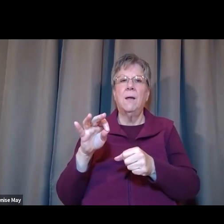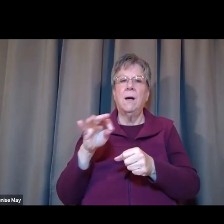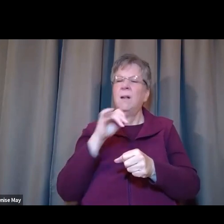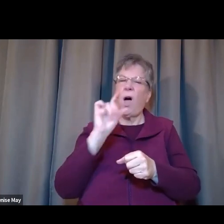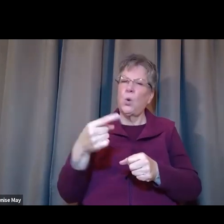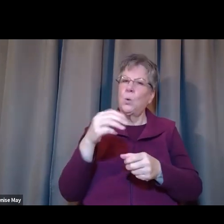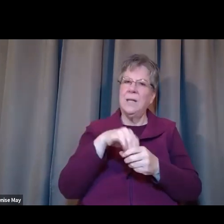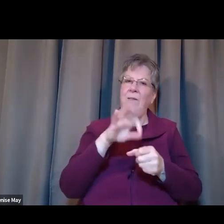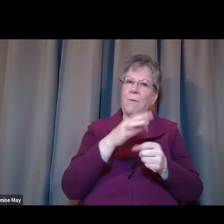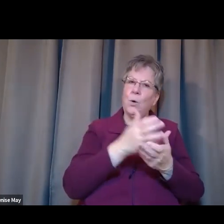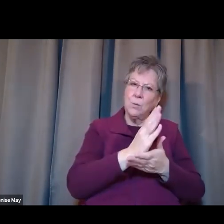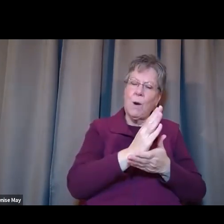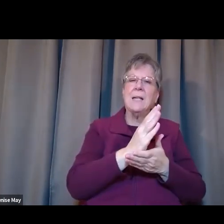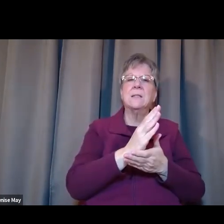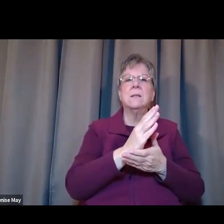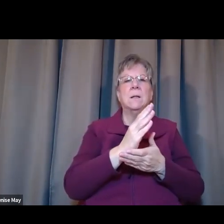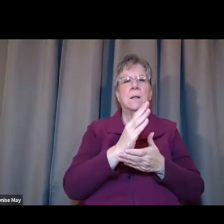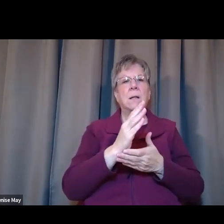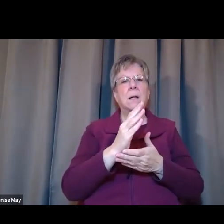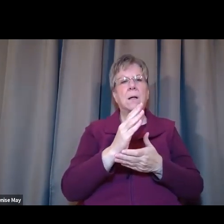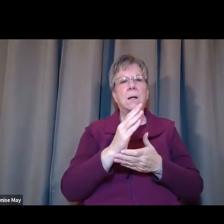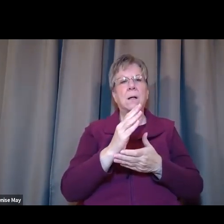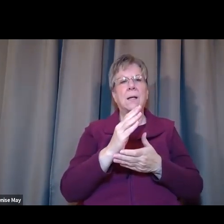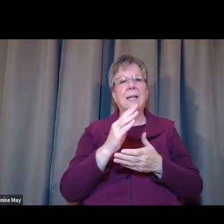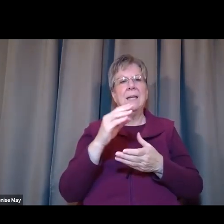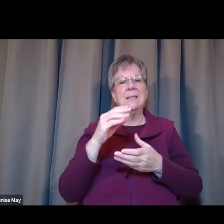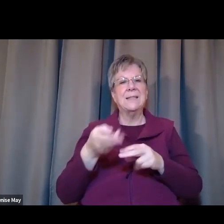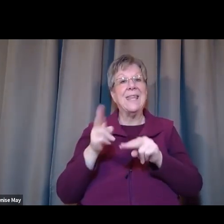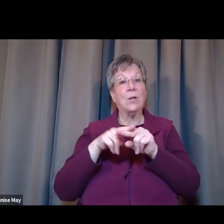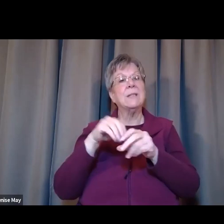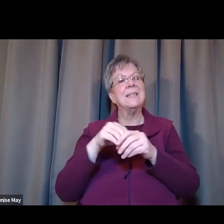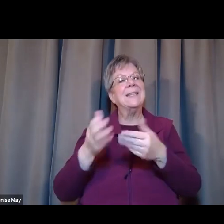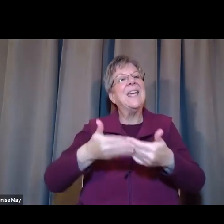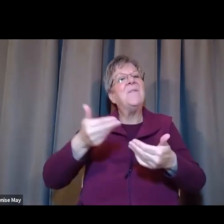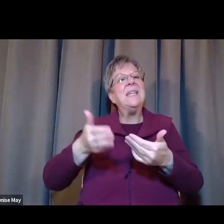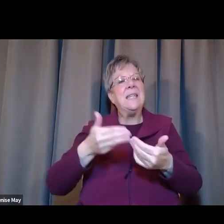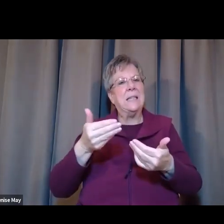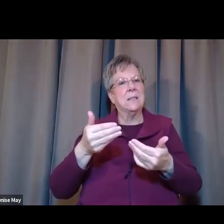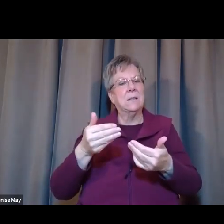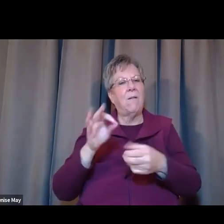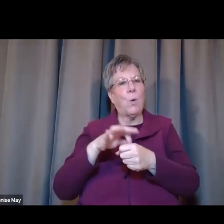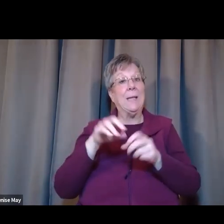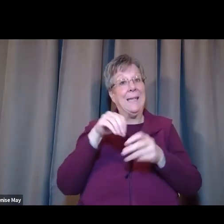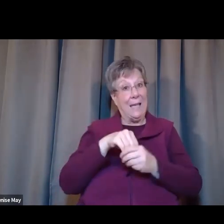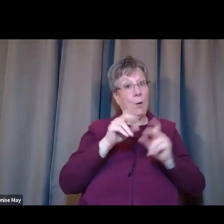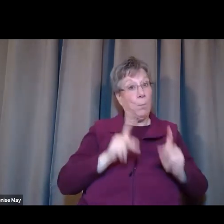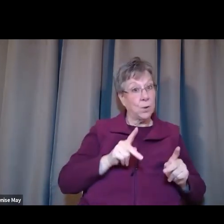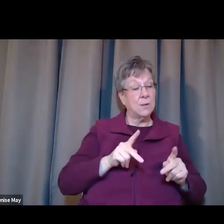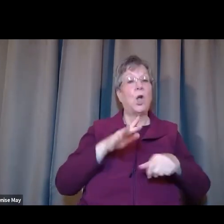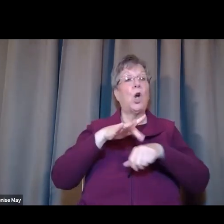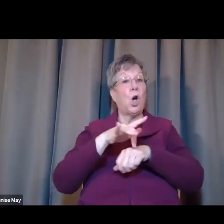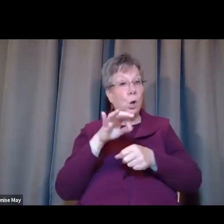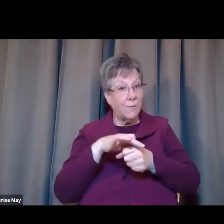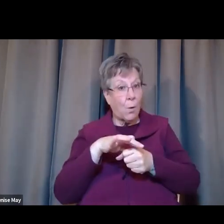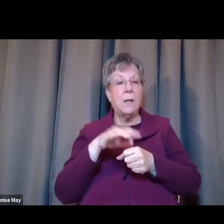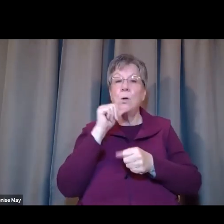all of the attendant enforcements of it. It's in the increase in convenience voting, in-person early, no-fault absentee,